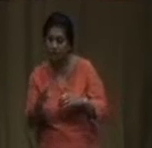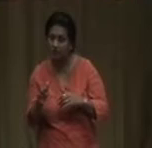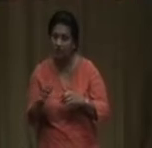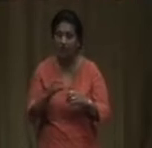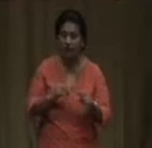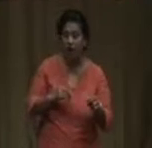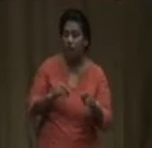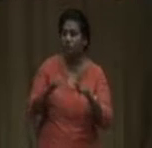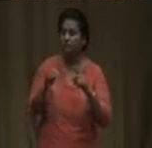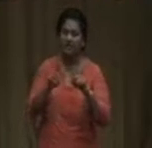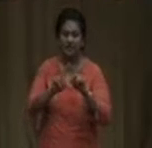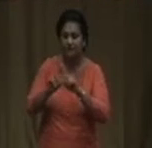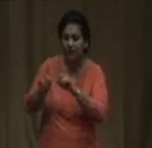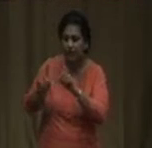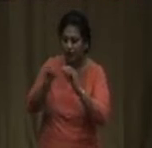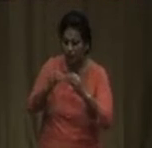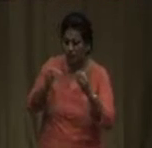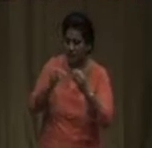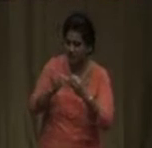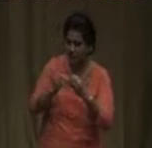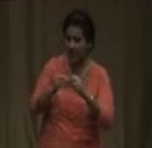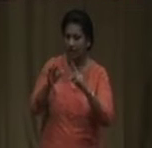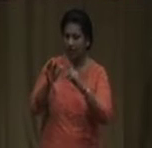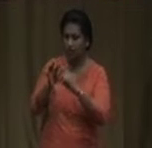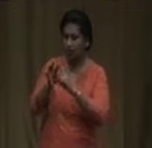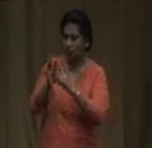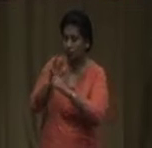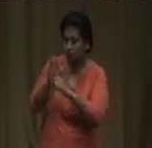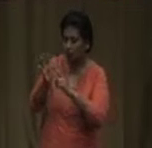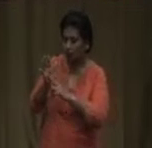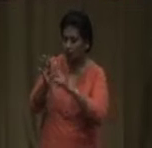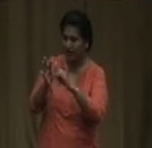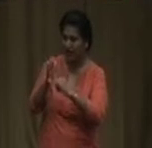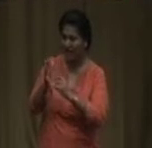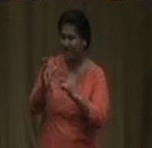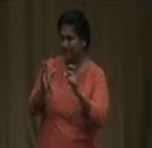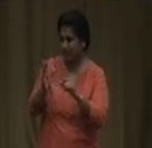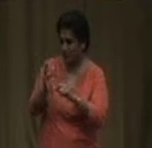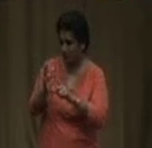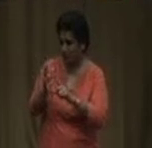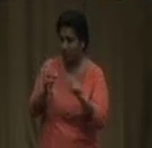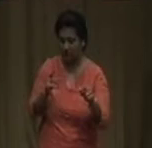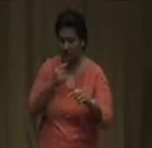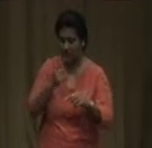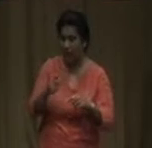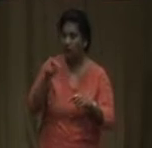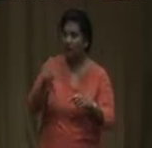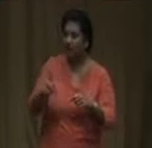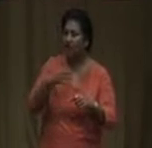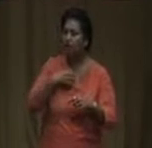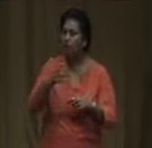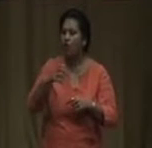both UNESCO and the Commonwealth of Learning that we need to provide for an additional 100